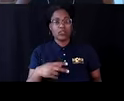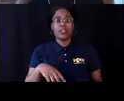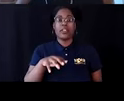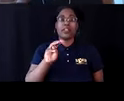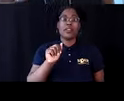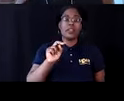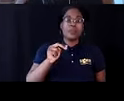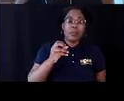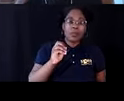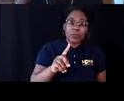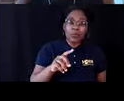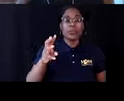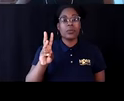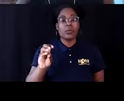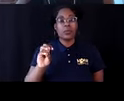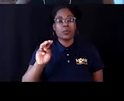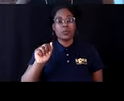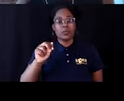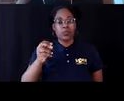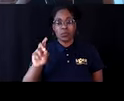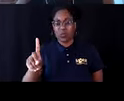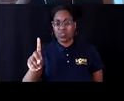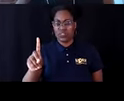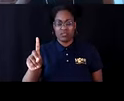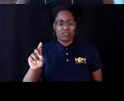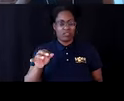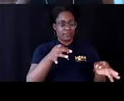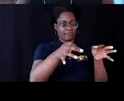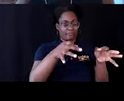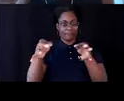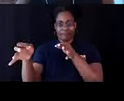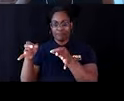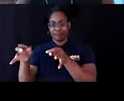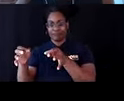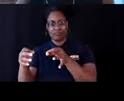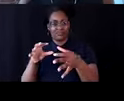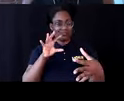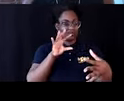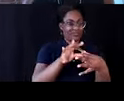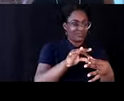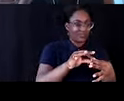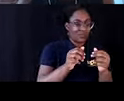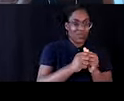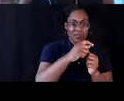fact, never served Black people. They have harmed Black people consistently throughout time.